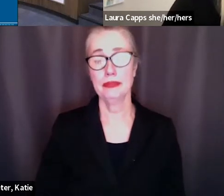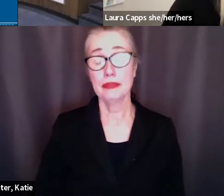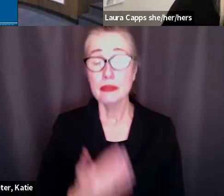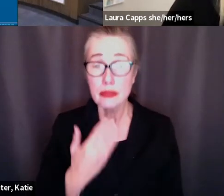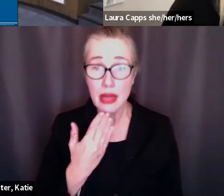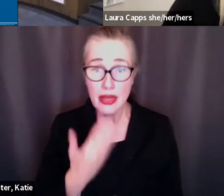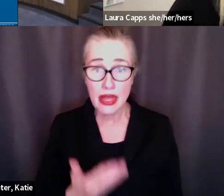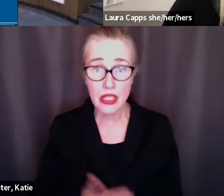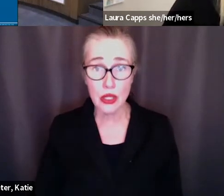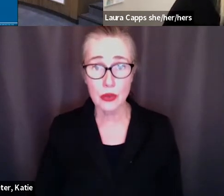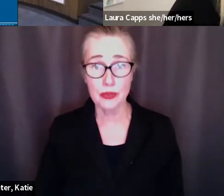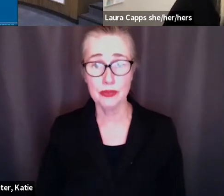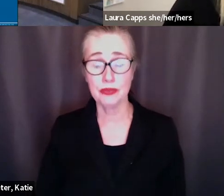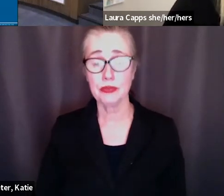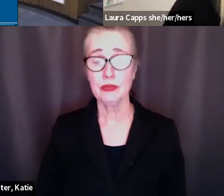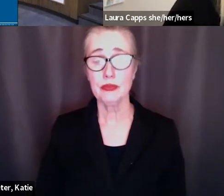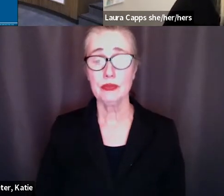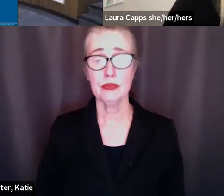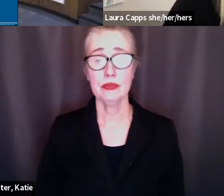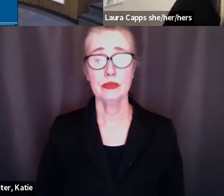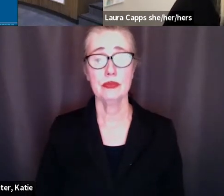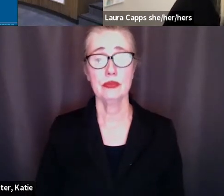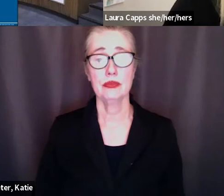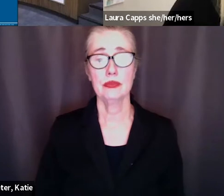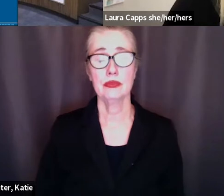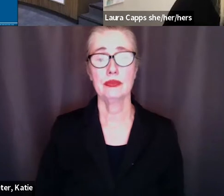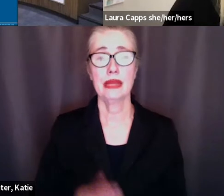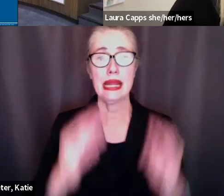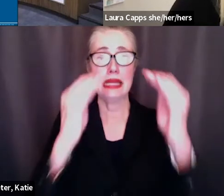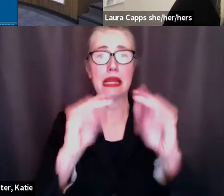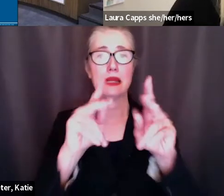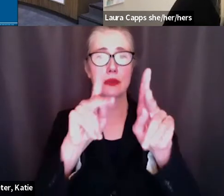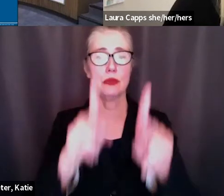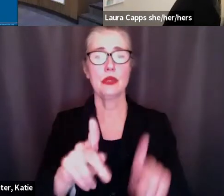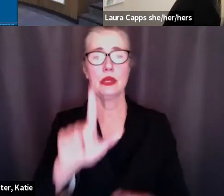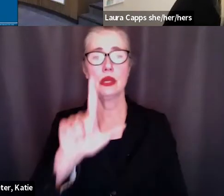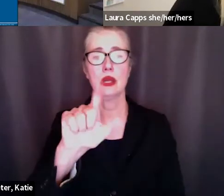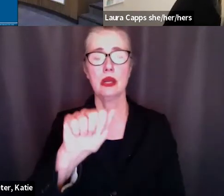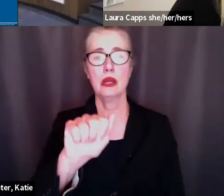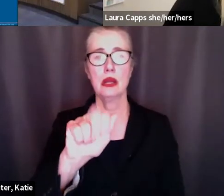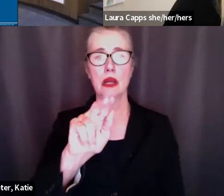thank you this speaker is laura wilson